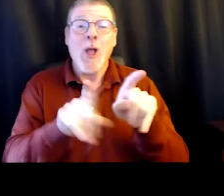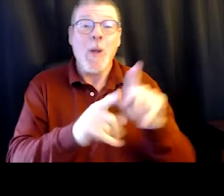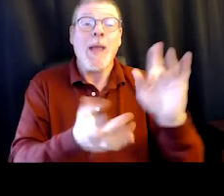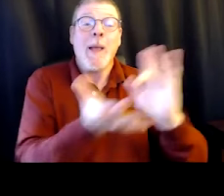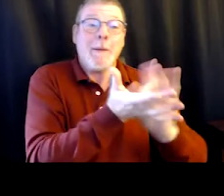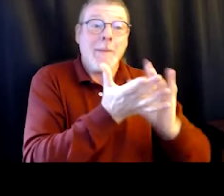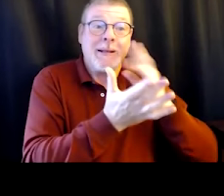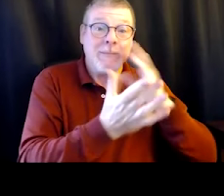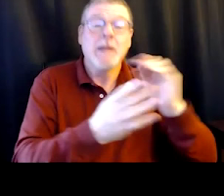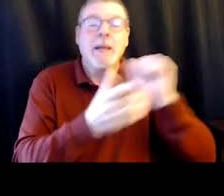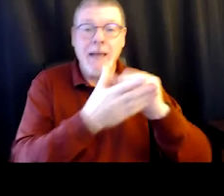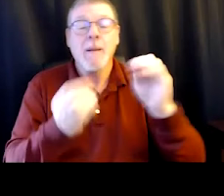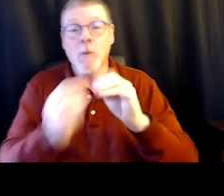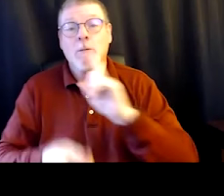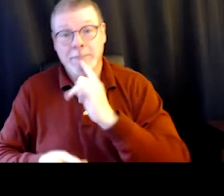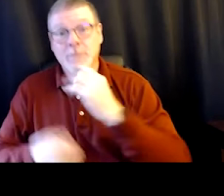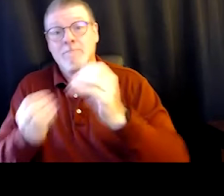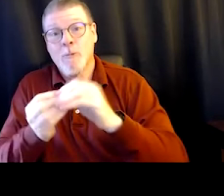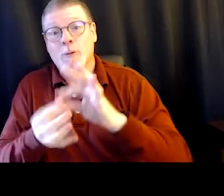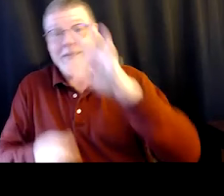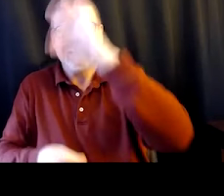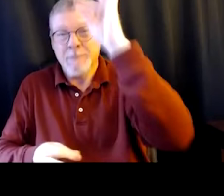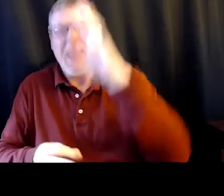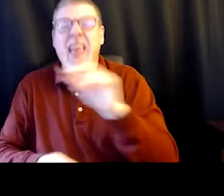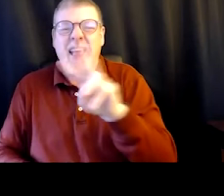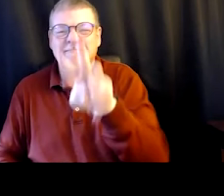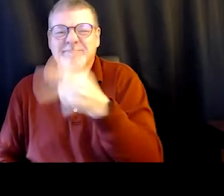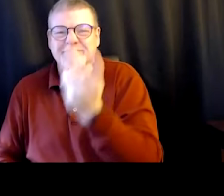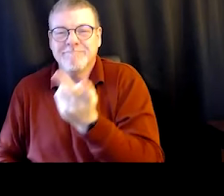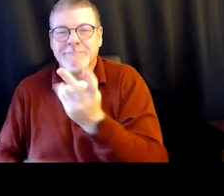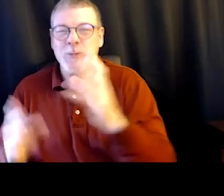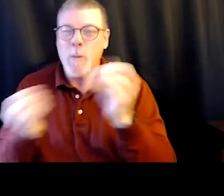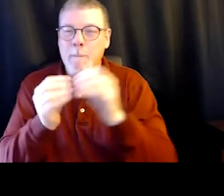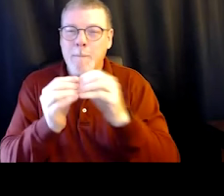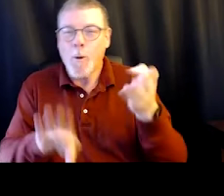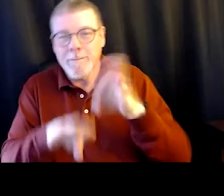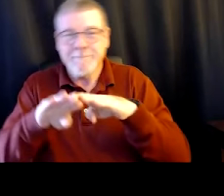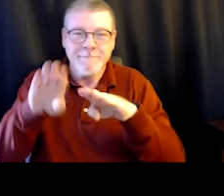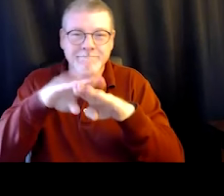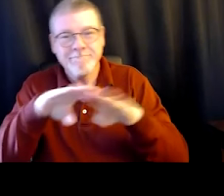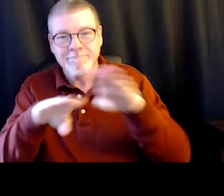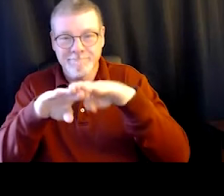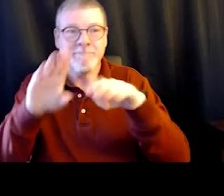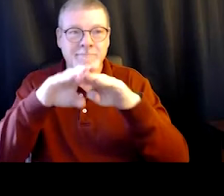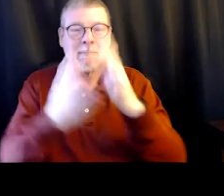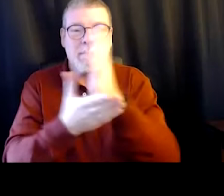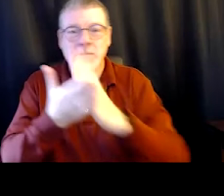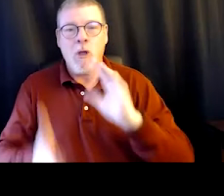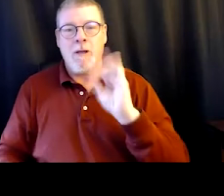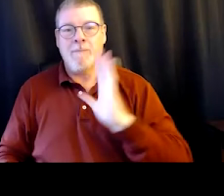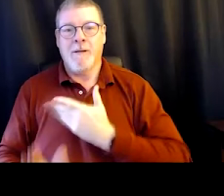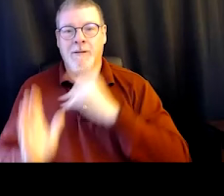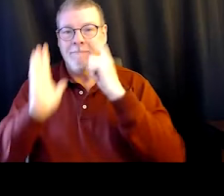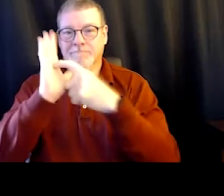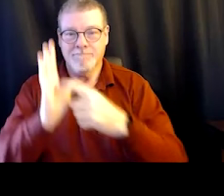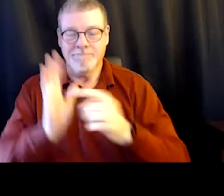can inform our spiritual experiences and vice versa. So there's kind of this interrelated nature of these facets of our identity.